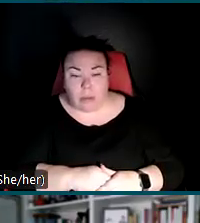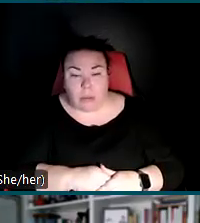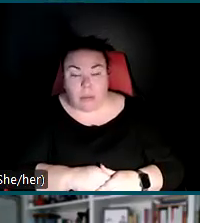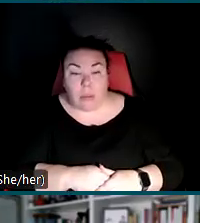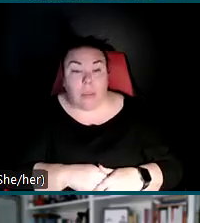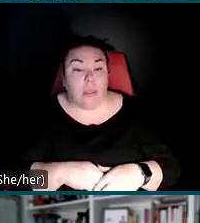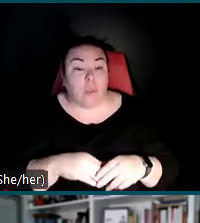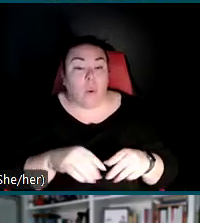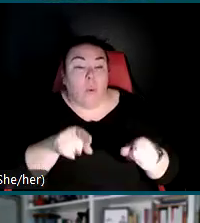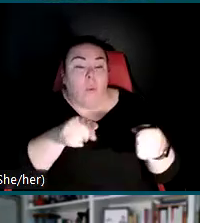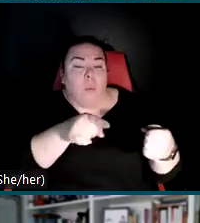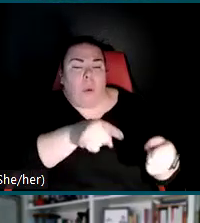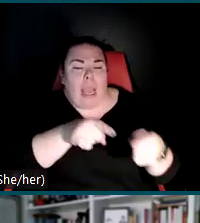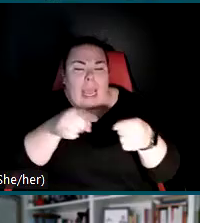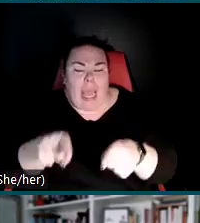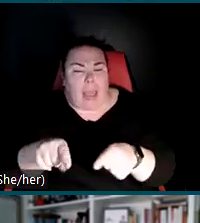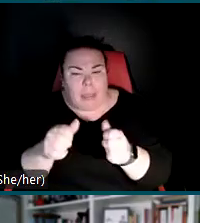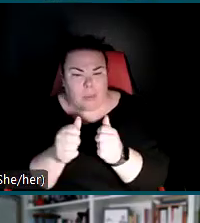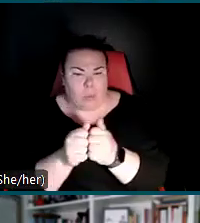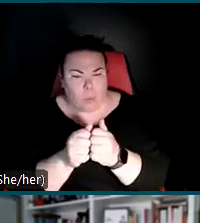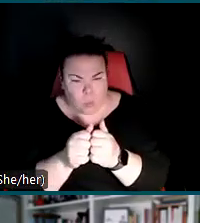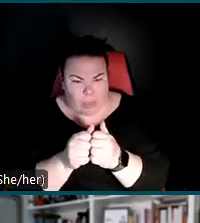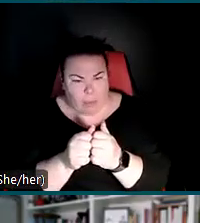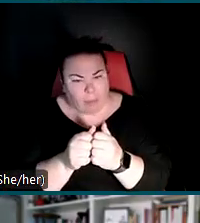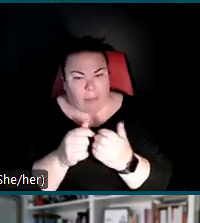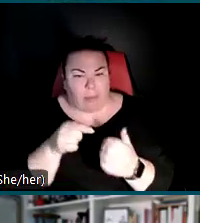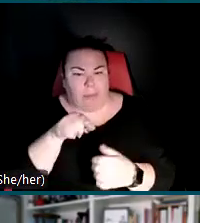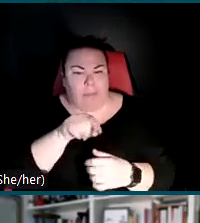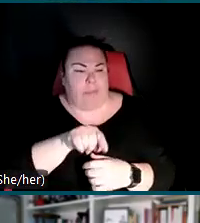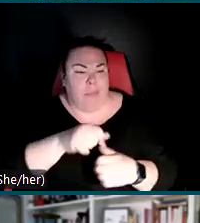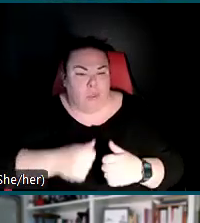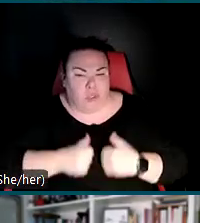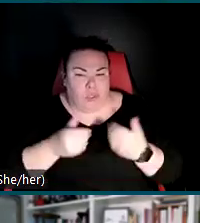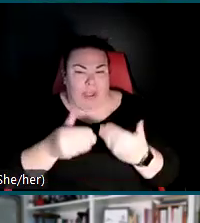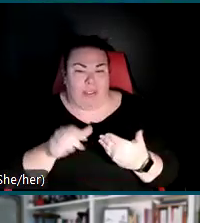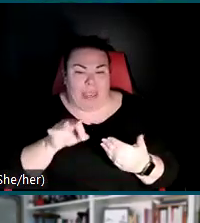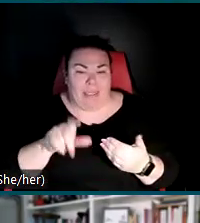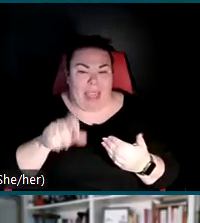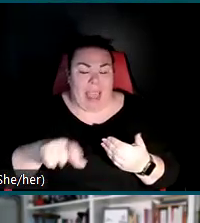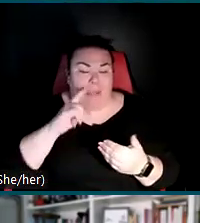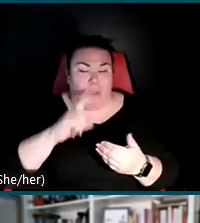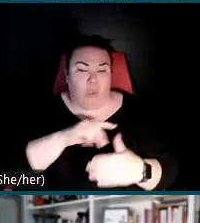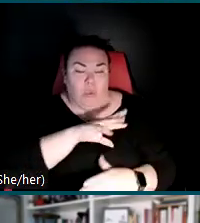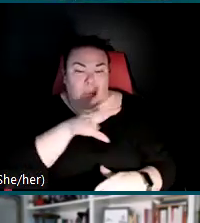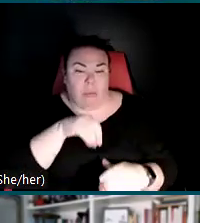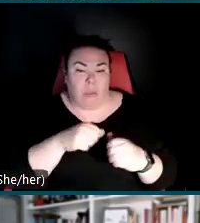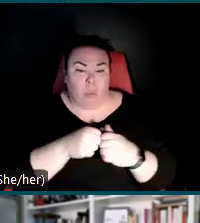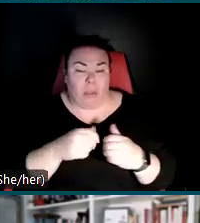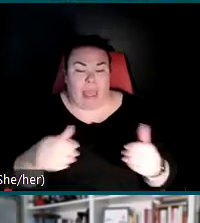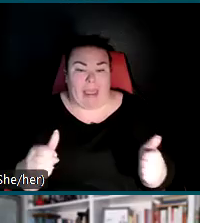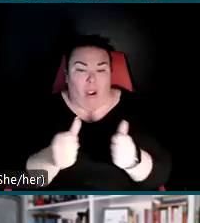when survivors must enter congregate disaster shelters. Are our partners ensuring